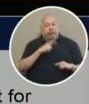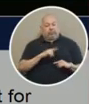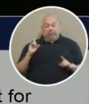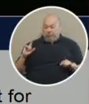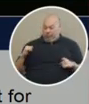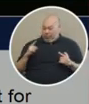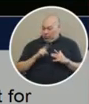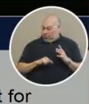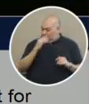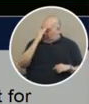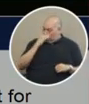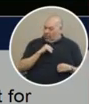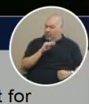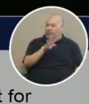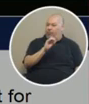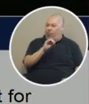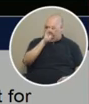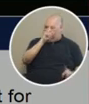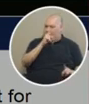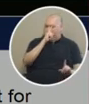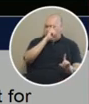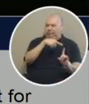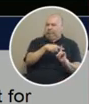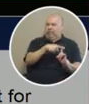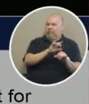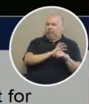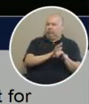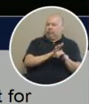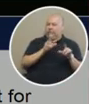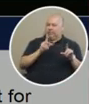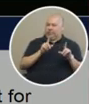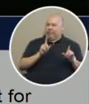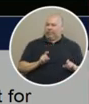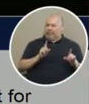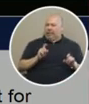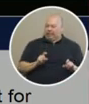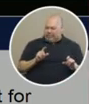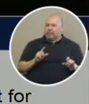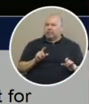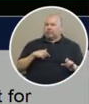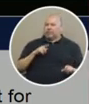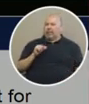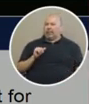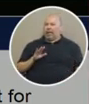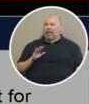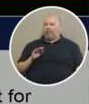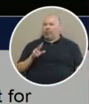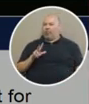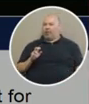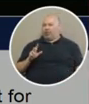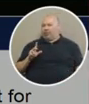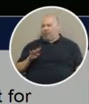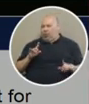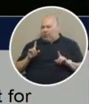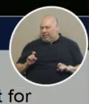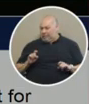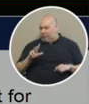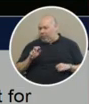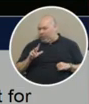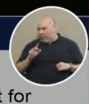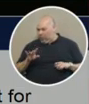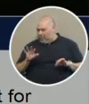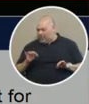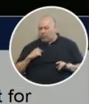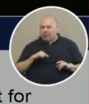that we know, we have 40 positives. Those tested within the Department of Public Health lab was at 334. We've been